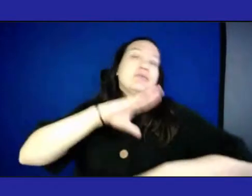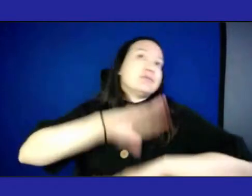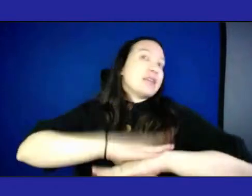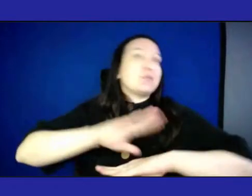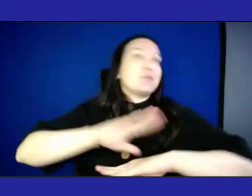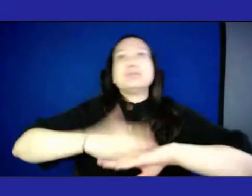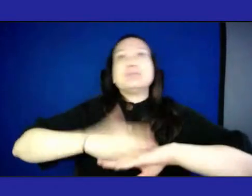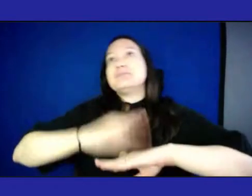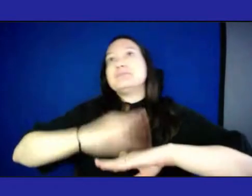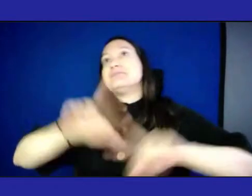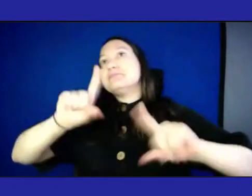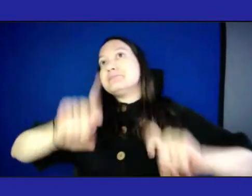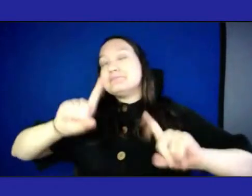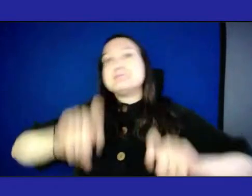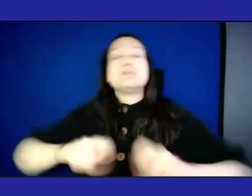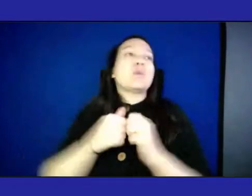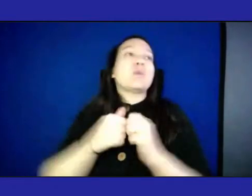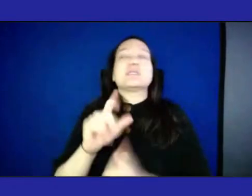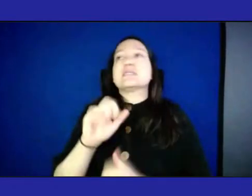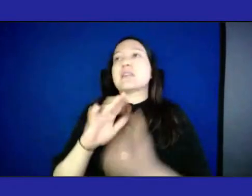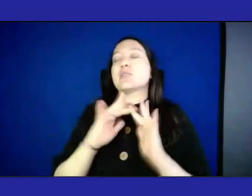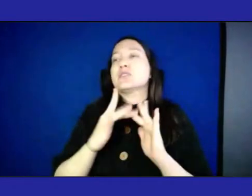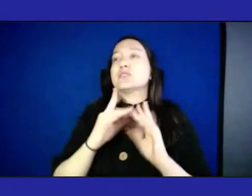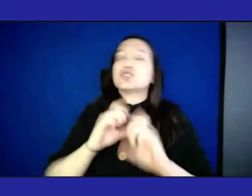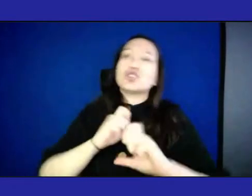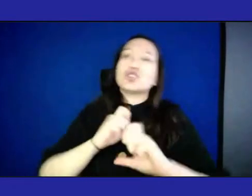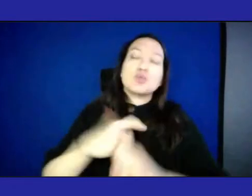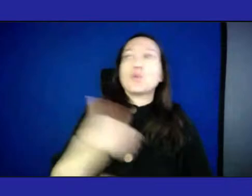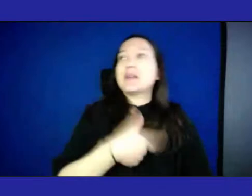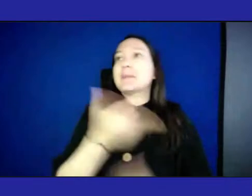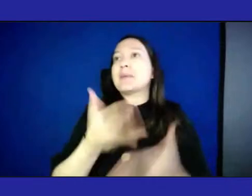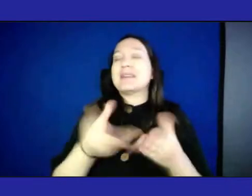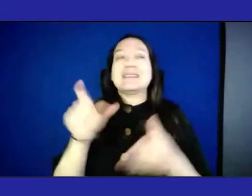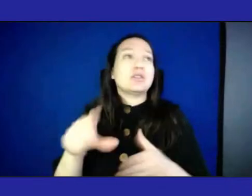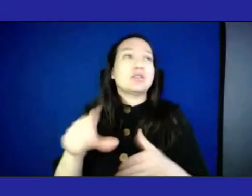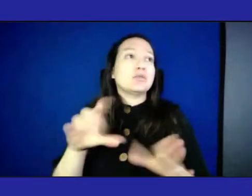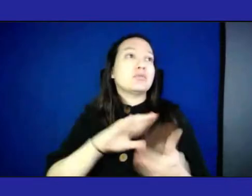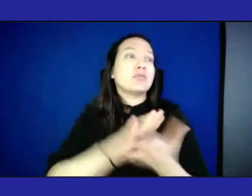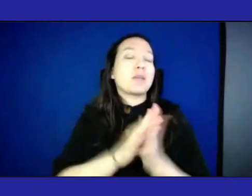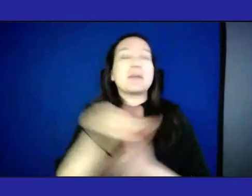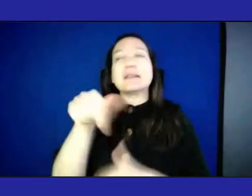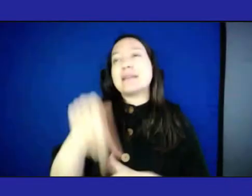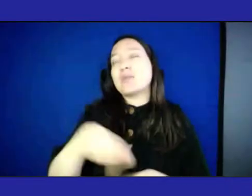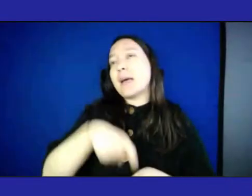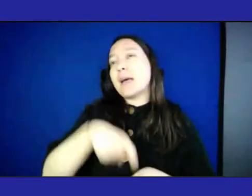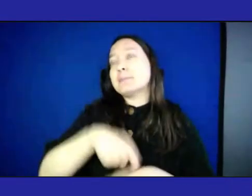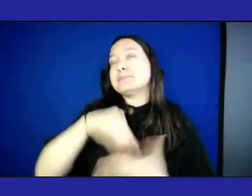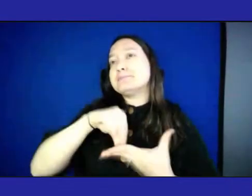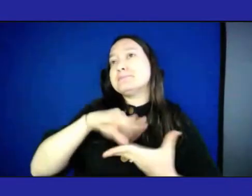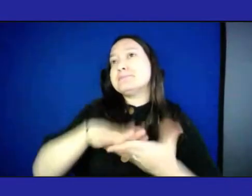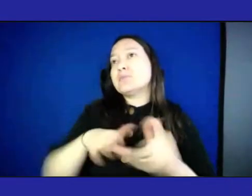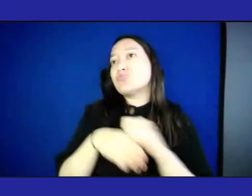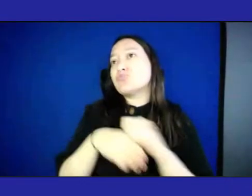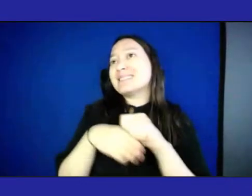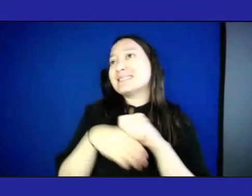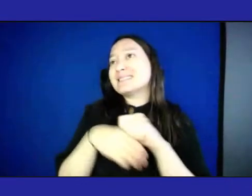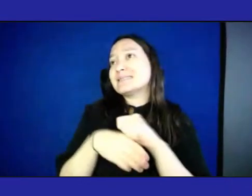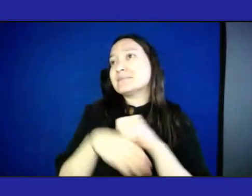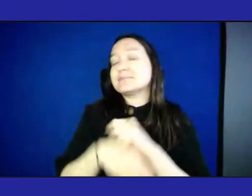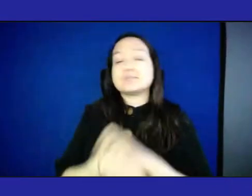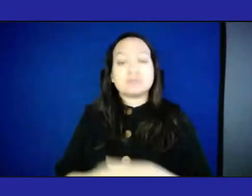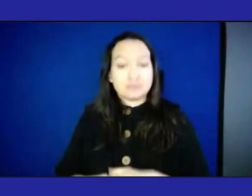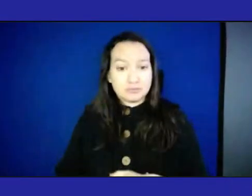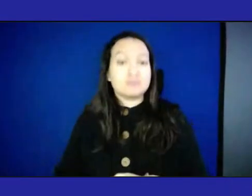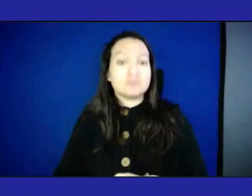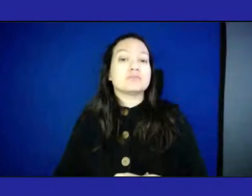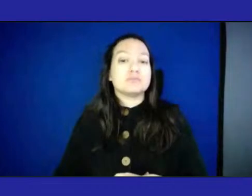for cybersecurity in the event that we may need to go to downtime. So we're putting that in our training as well. Yep, and